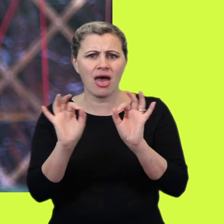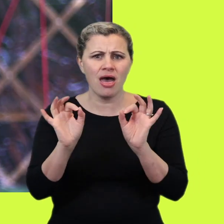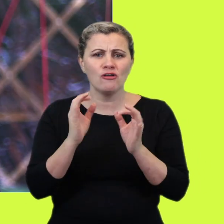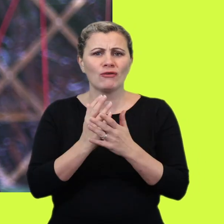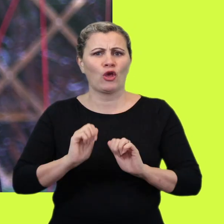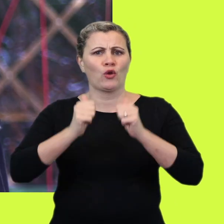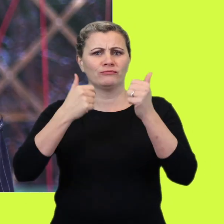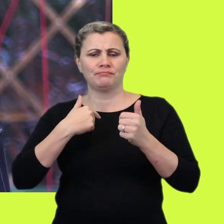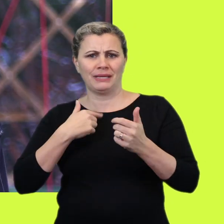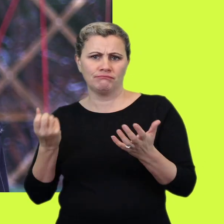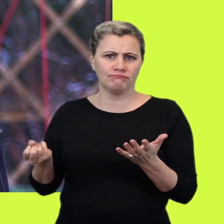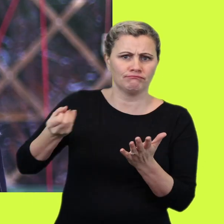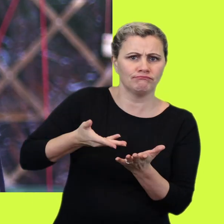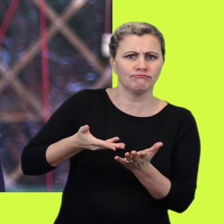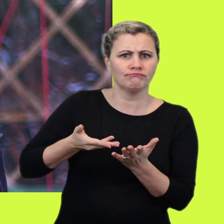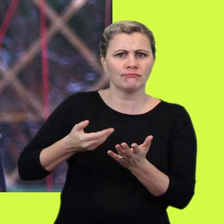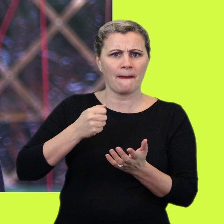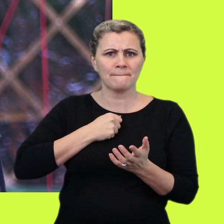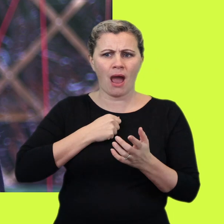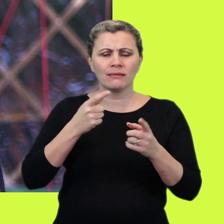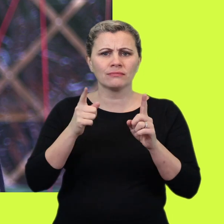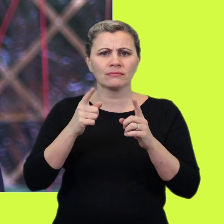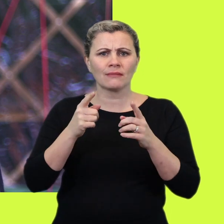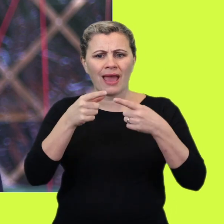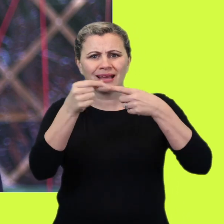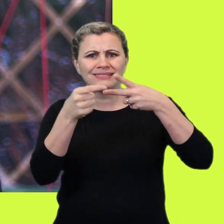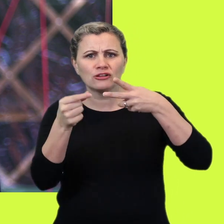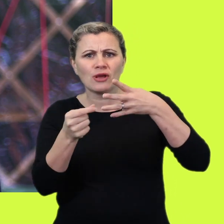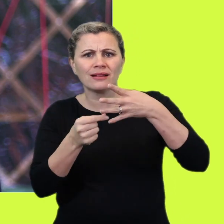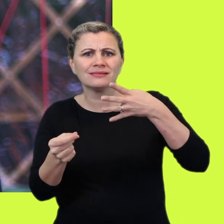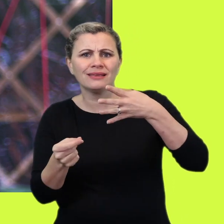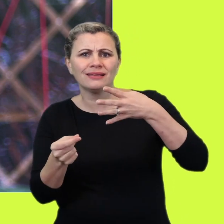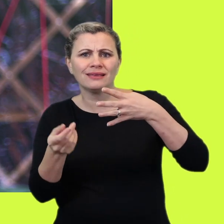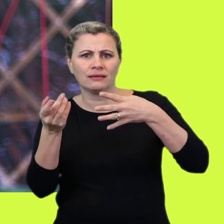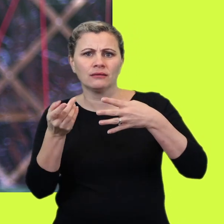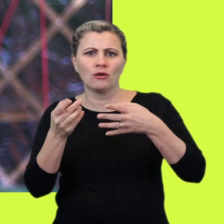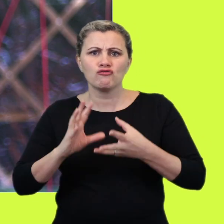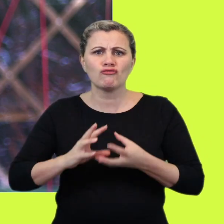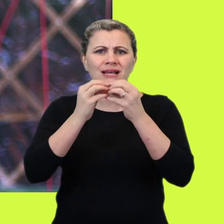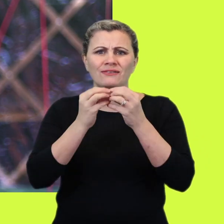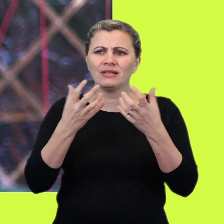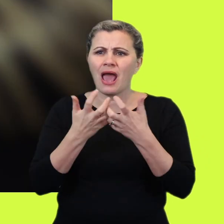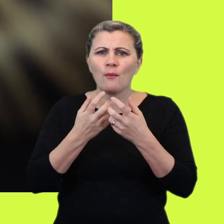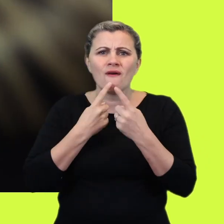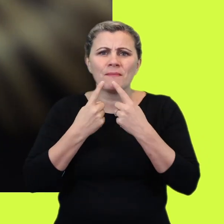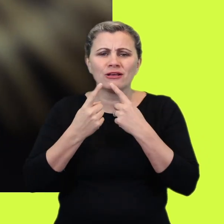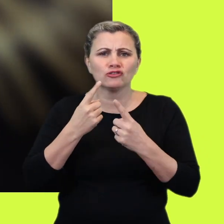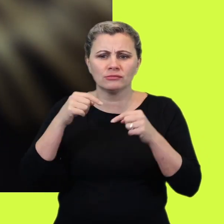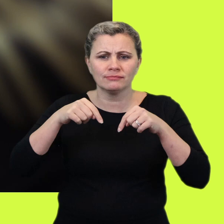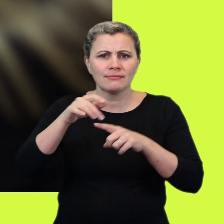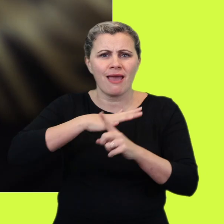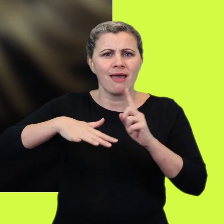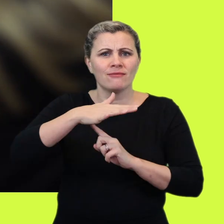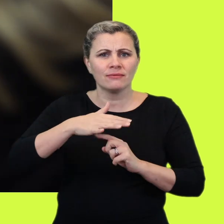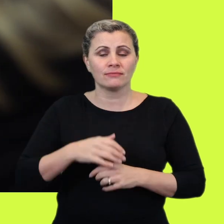would be great for me to bring an intersectional lens to the project in a creative but also informative sense. Nes